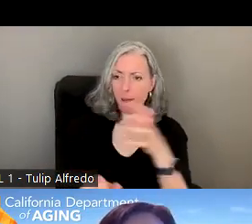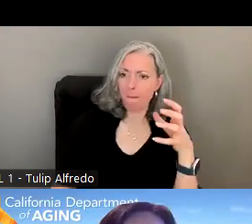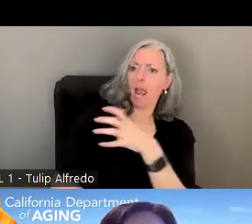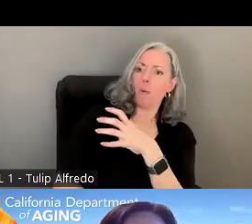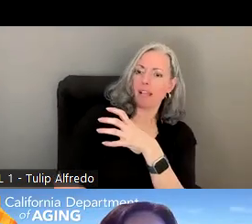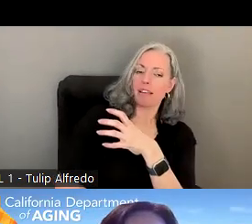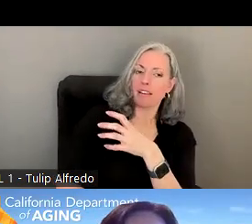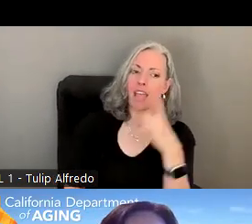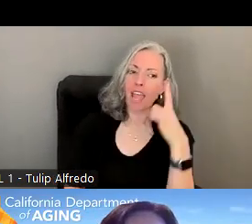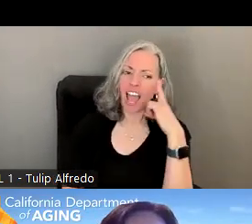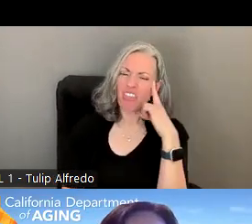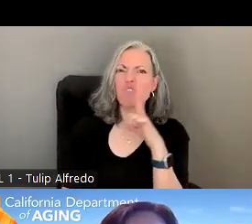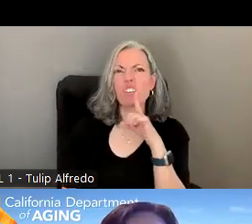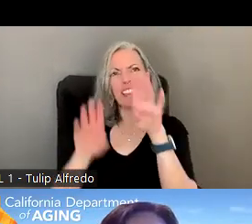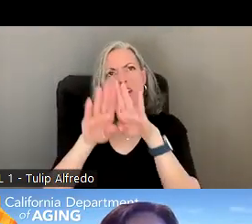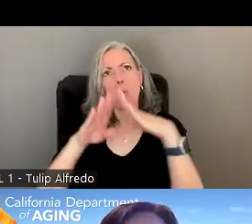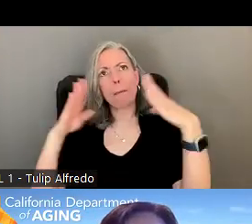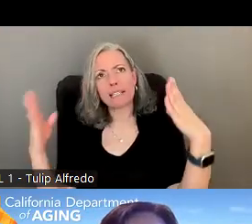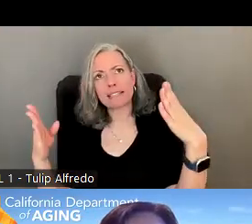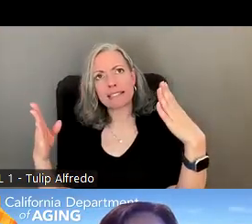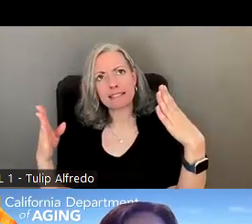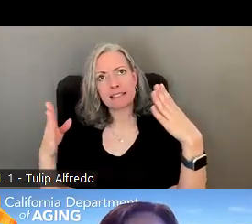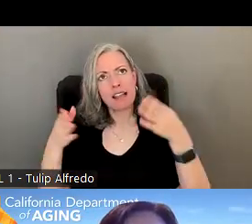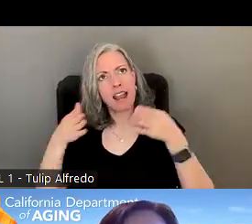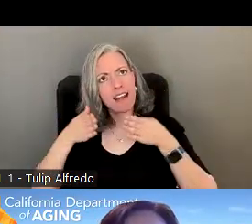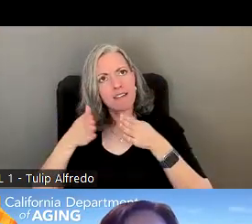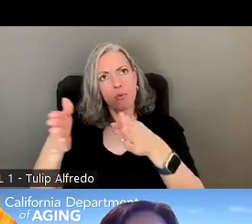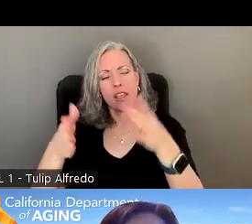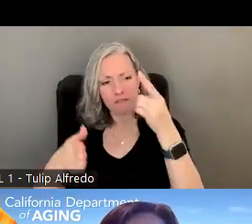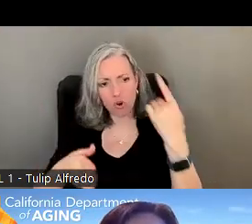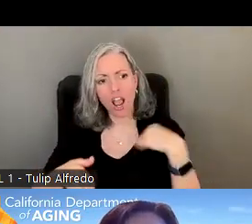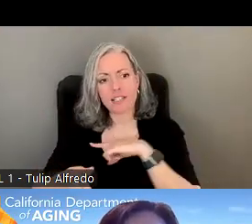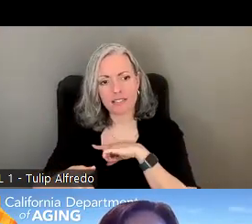And I think it just really opens an avenue for us to